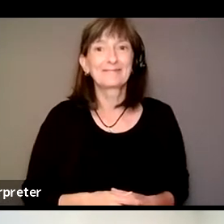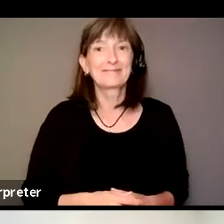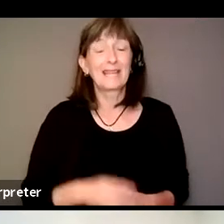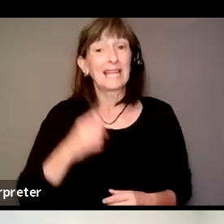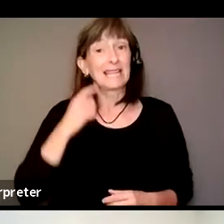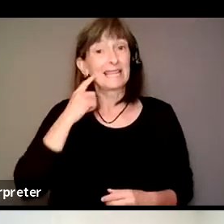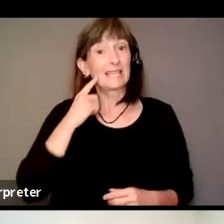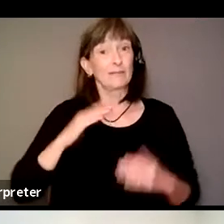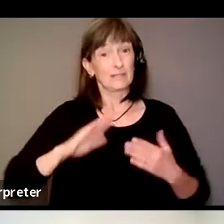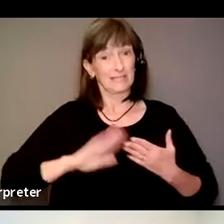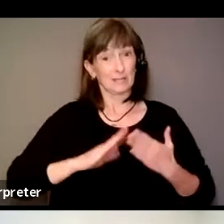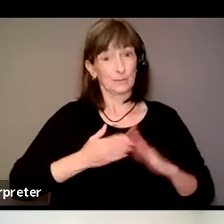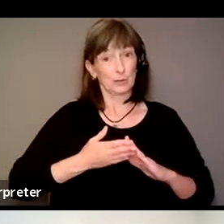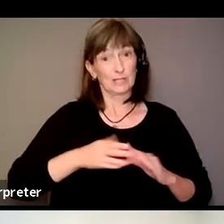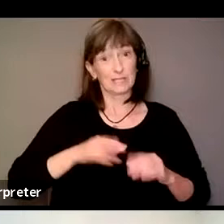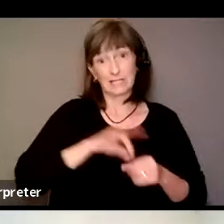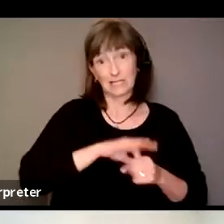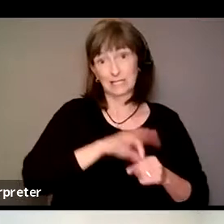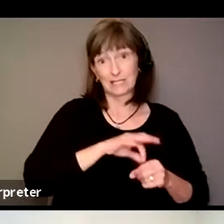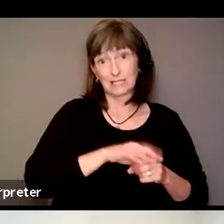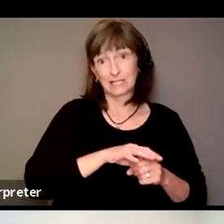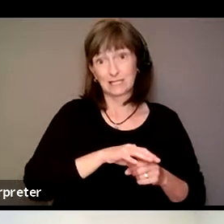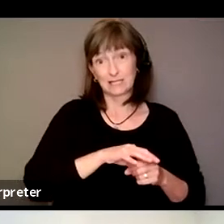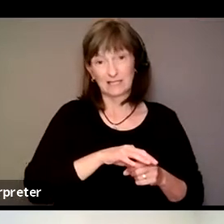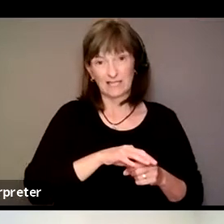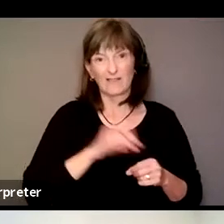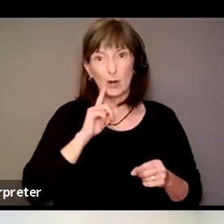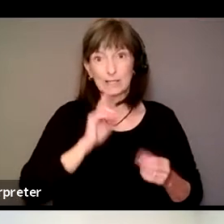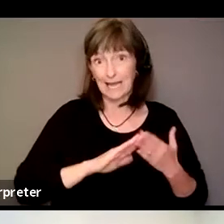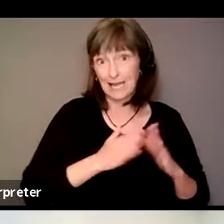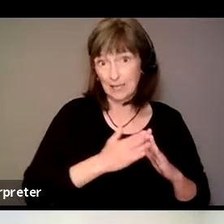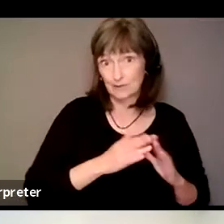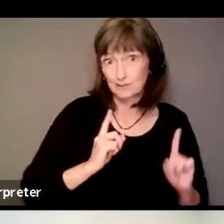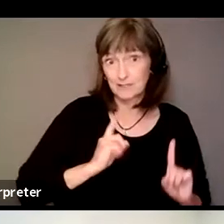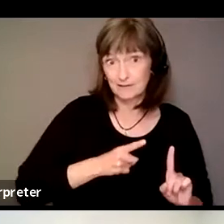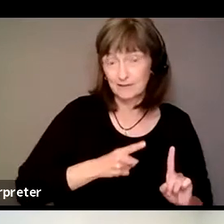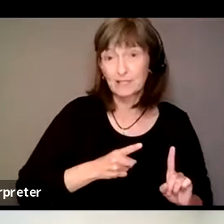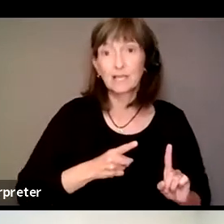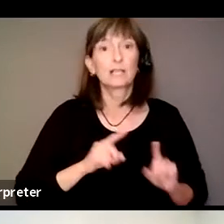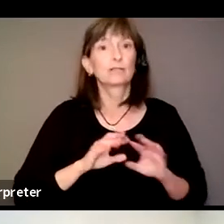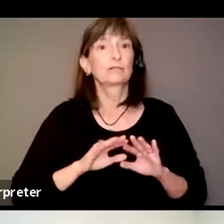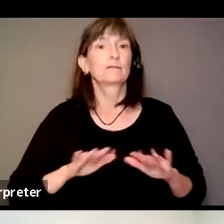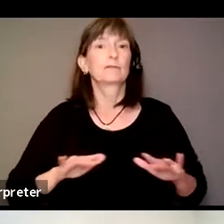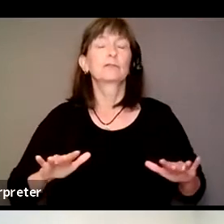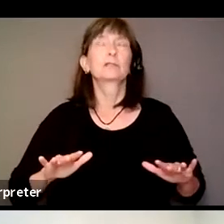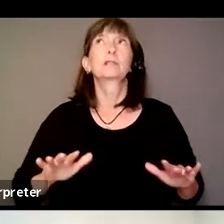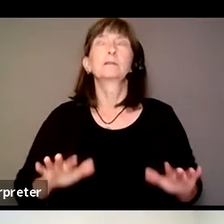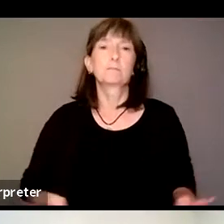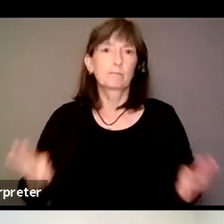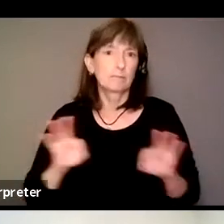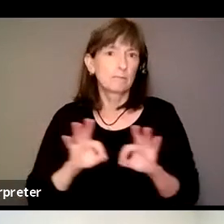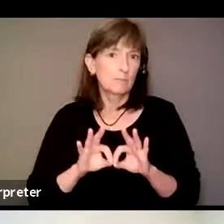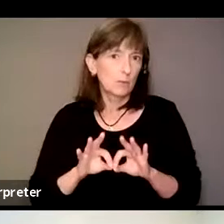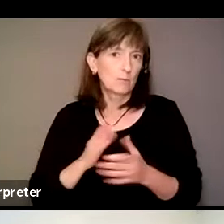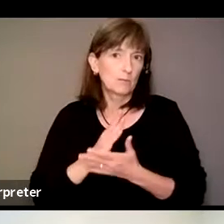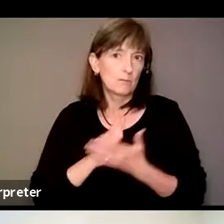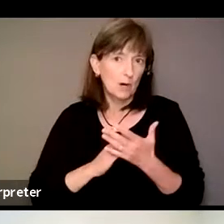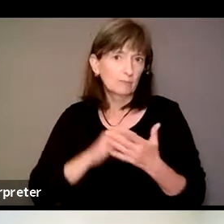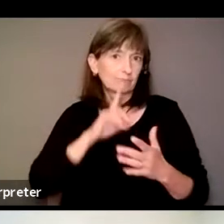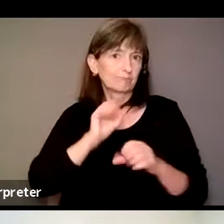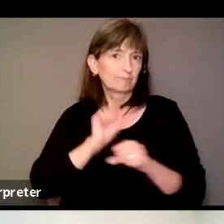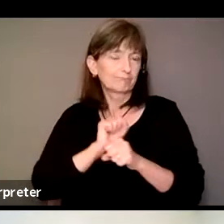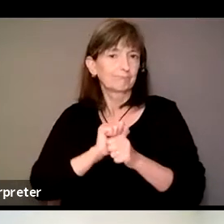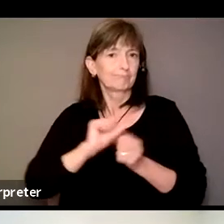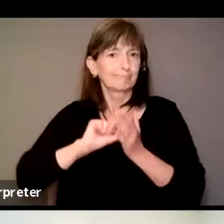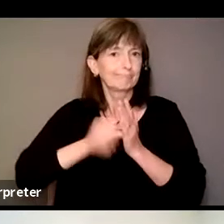for municipal elections, especially in municipality, I think diversity is a really important aspect to ensuring a